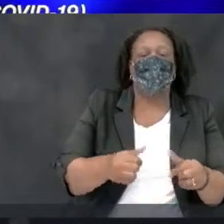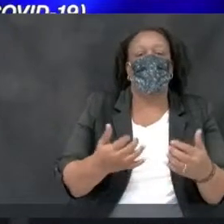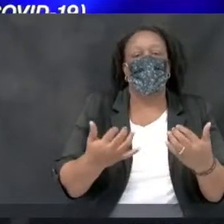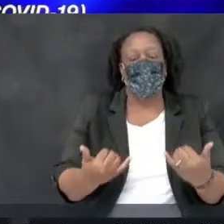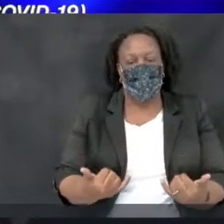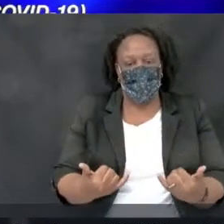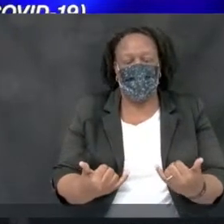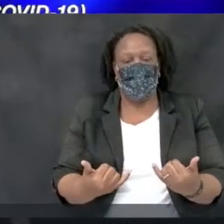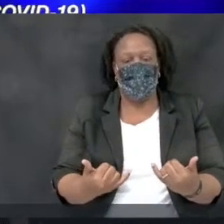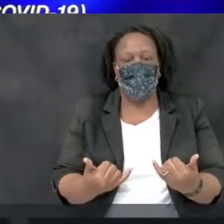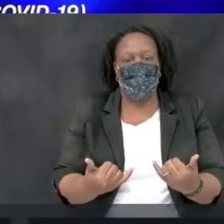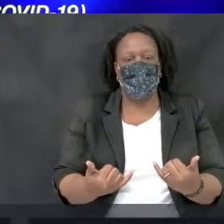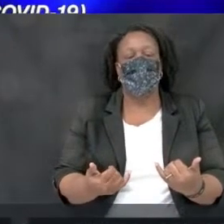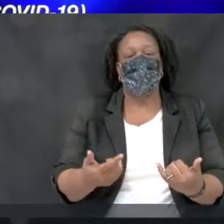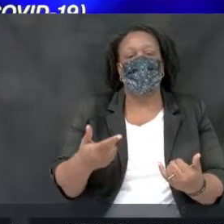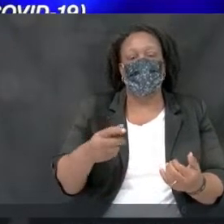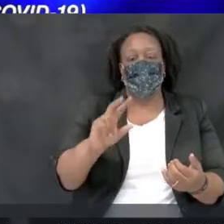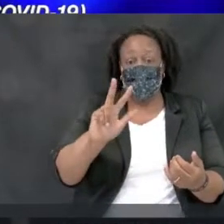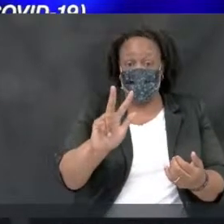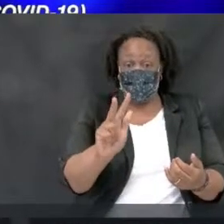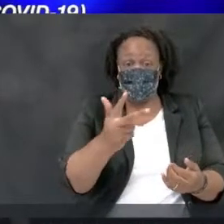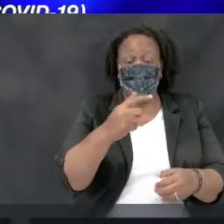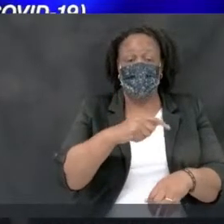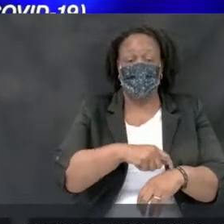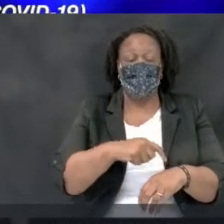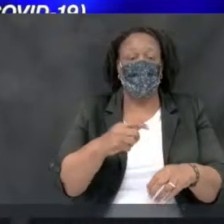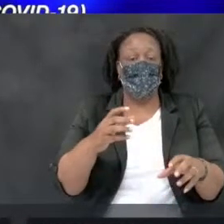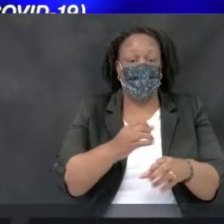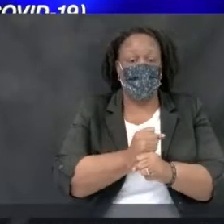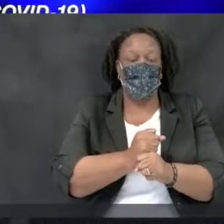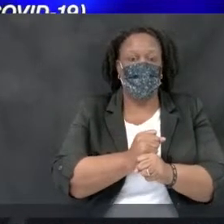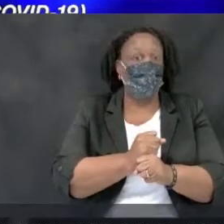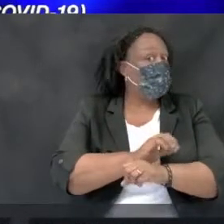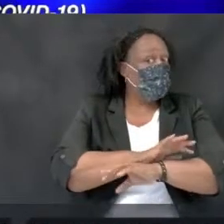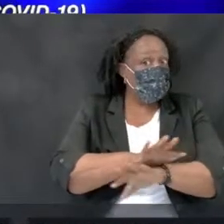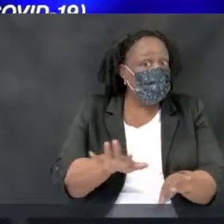all-time low since the wave began. But there is no room for